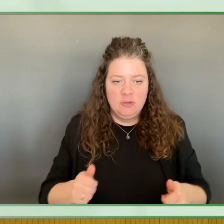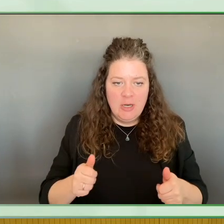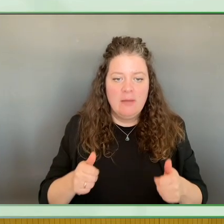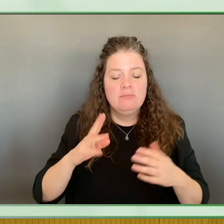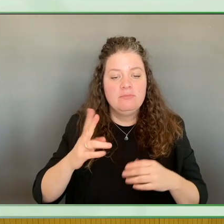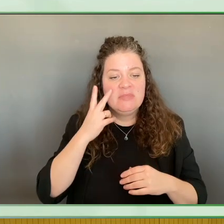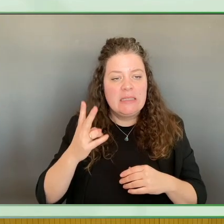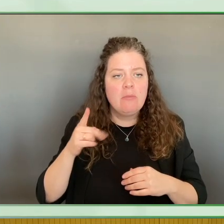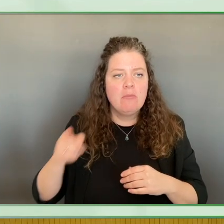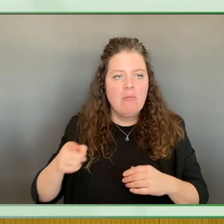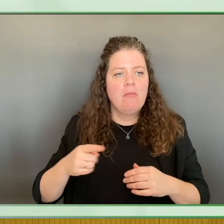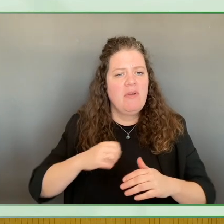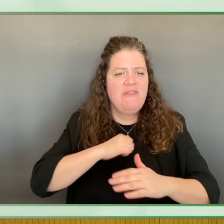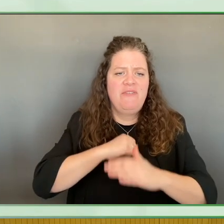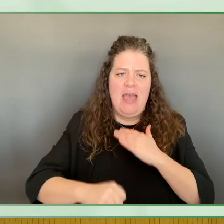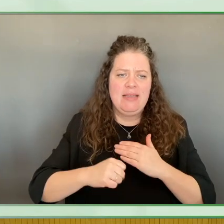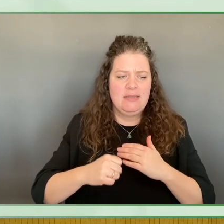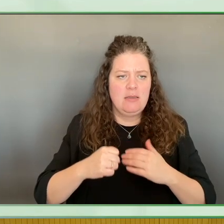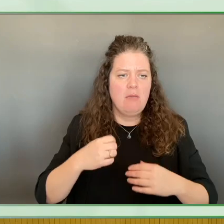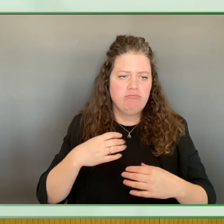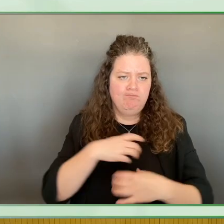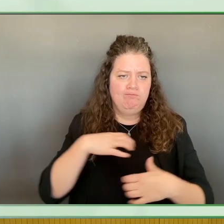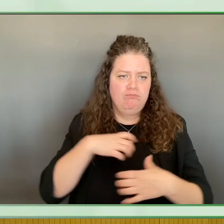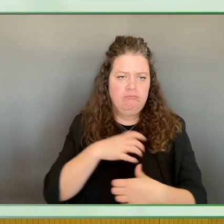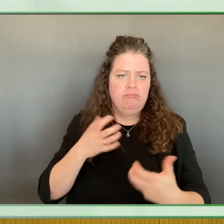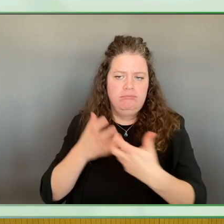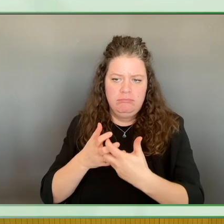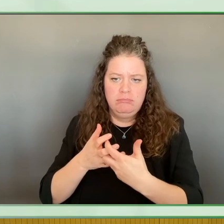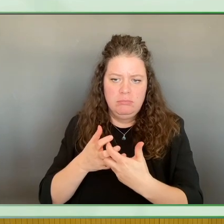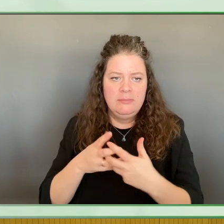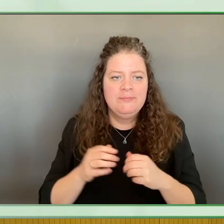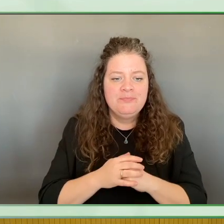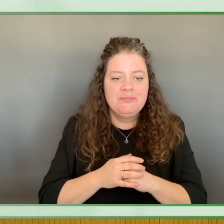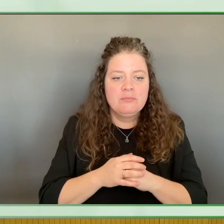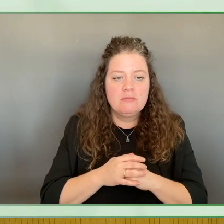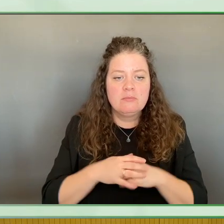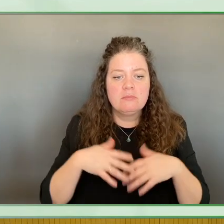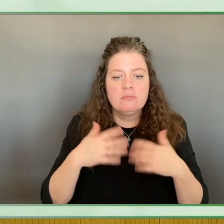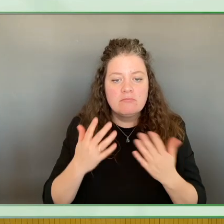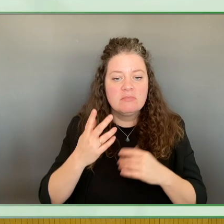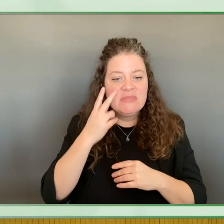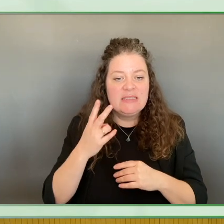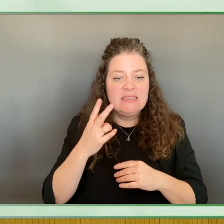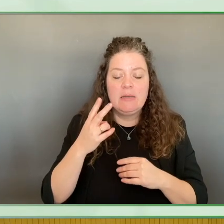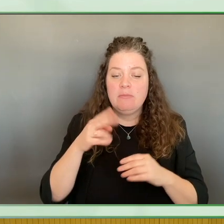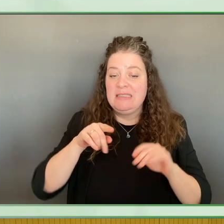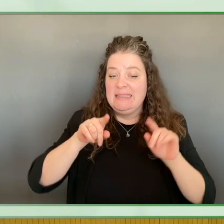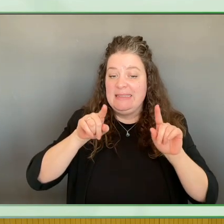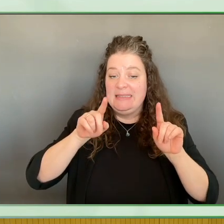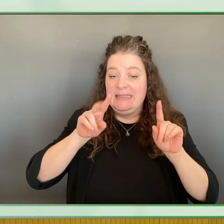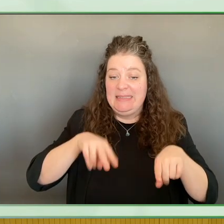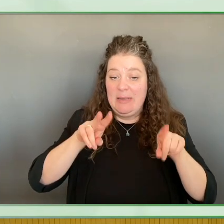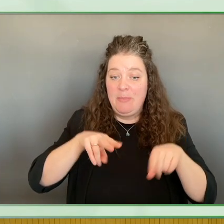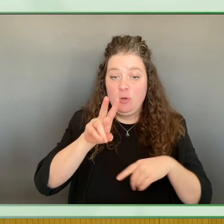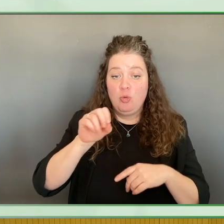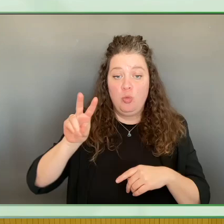him in December 2022 for a follow-up, I had to keep up with him when we were moving around the school. He was leading an